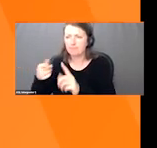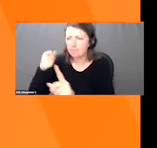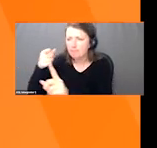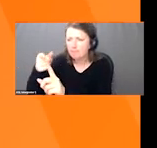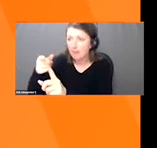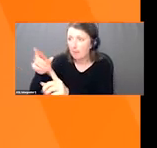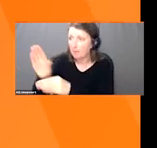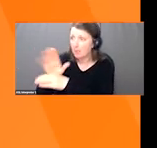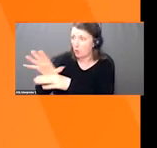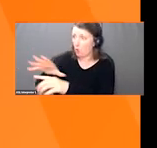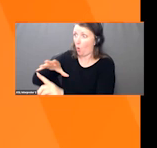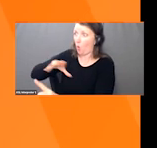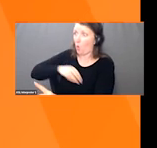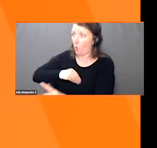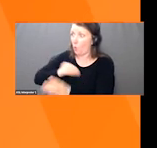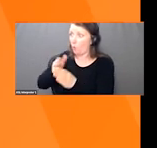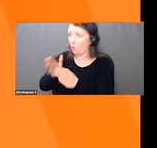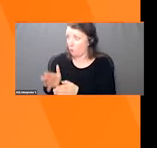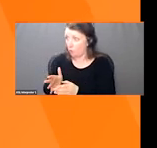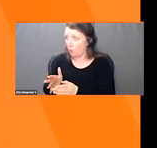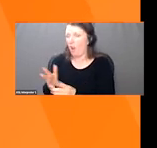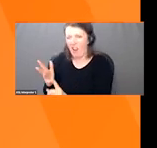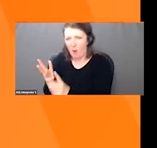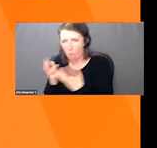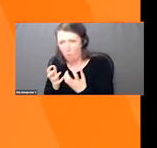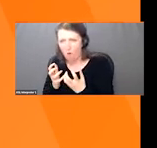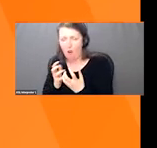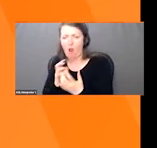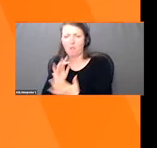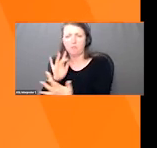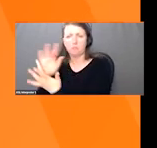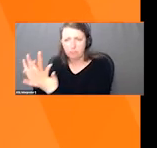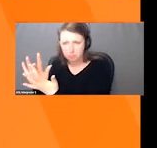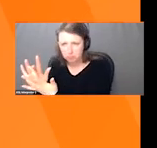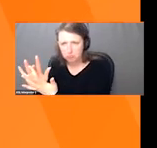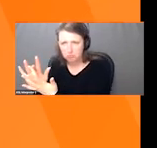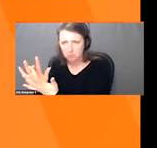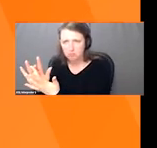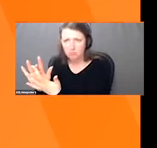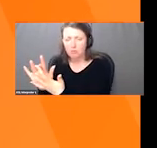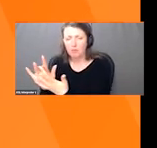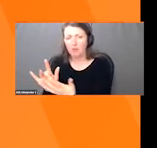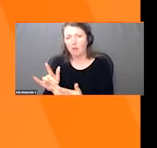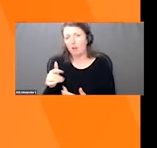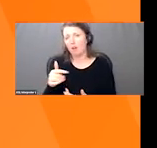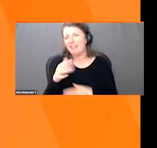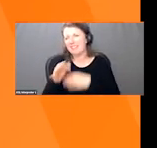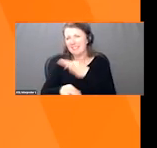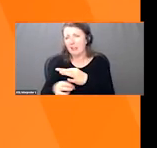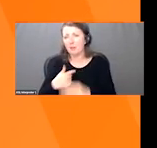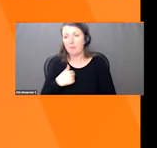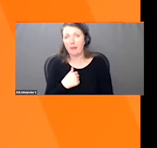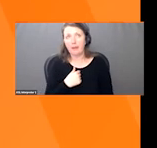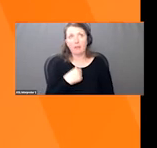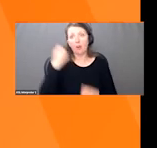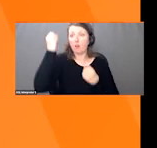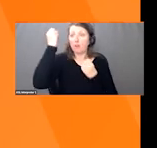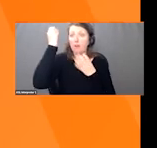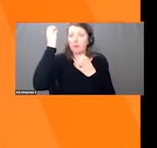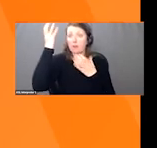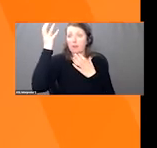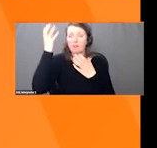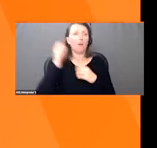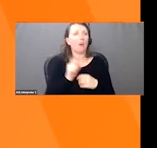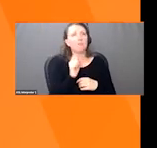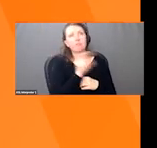with people that actually matter, rather than just putting out content and hoping people read it. Like, great, it's nice to, if